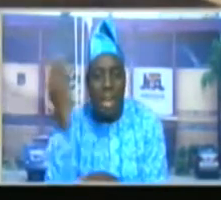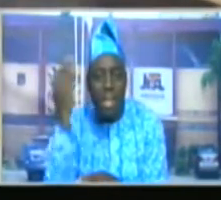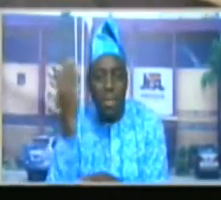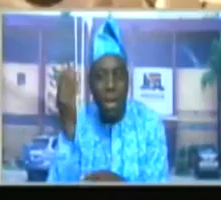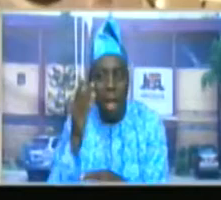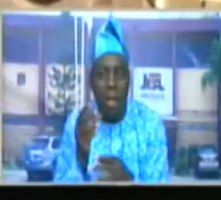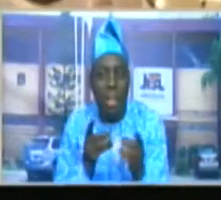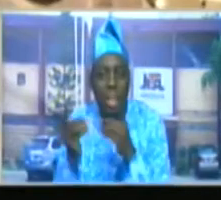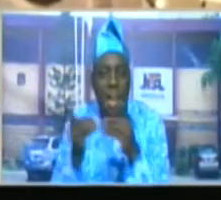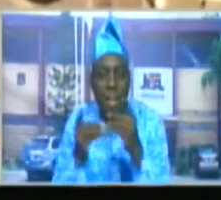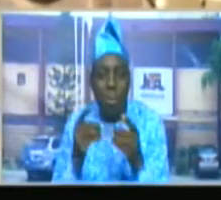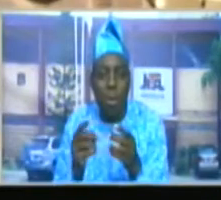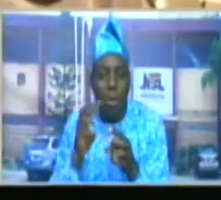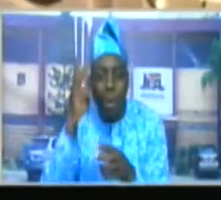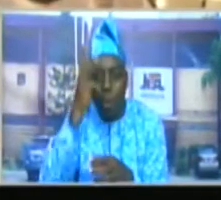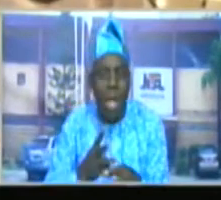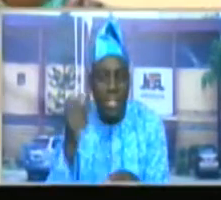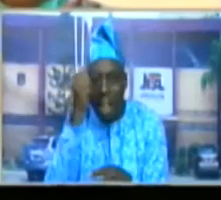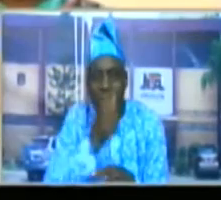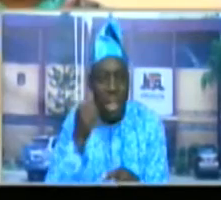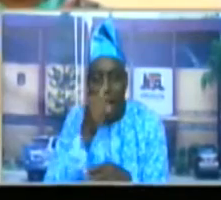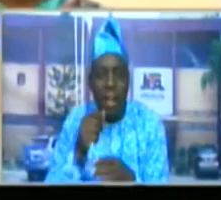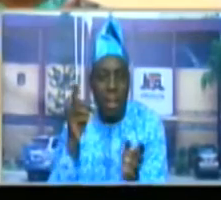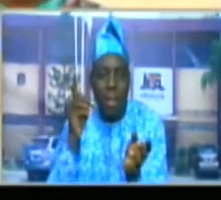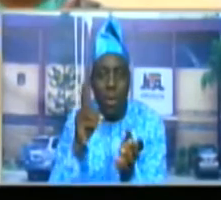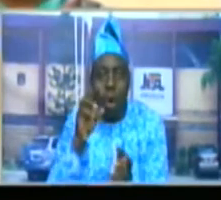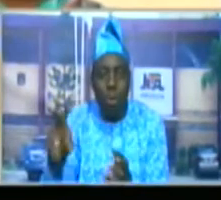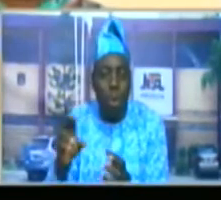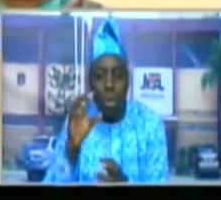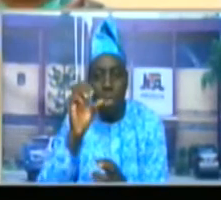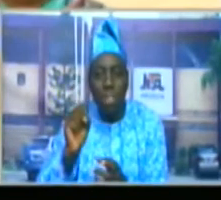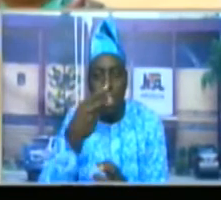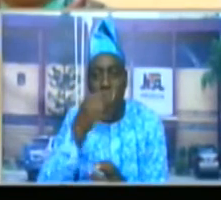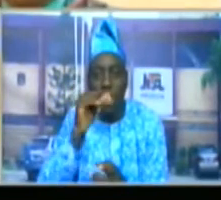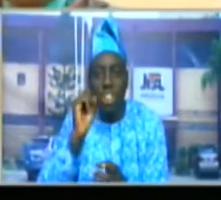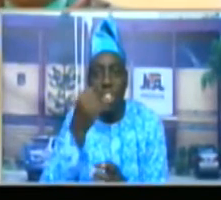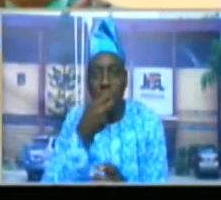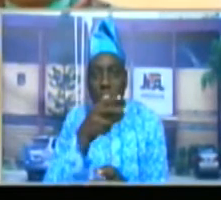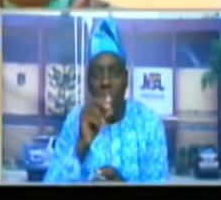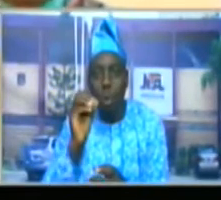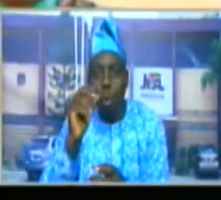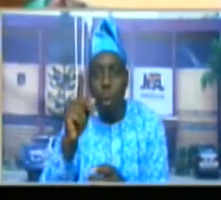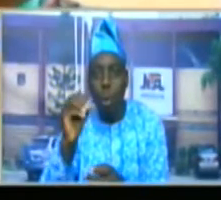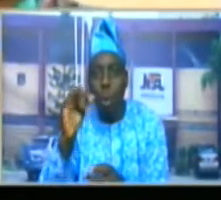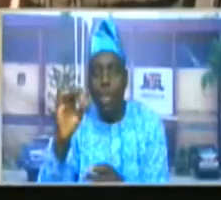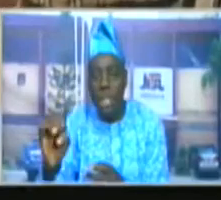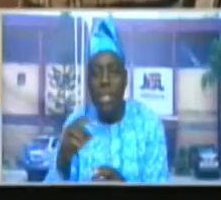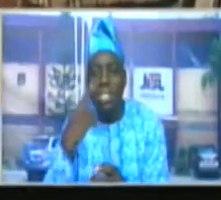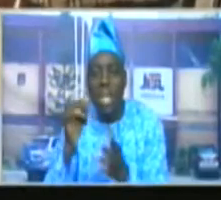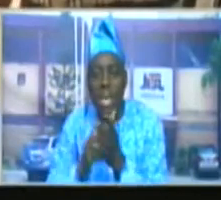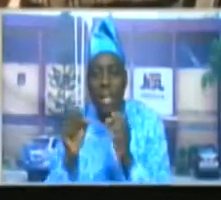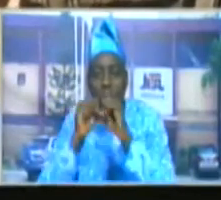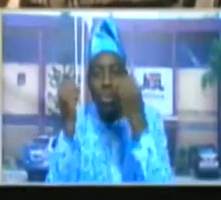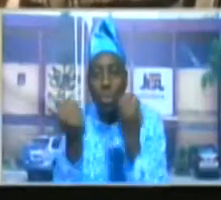for West Africa Ford Foundation, Dr. Chichi Aniogolu Okoye, says social media made the world a truly